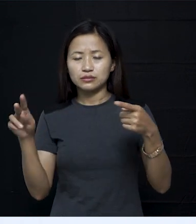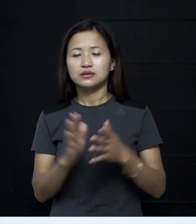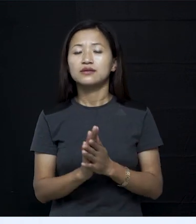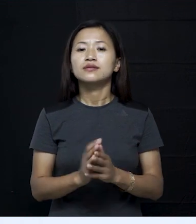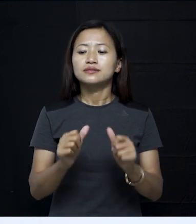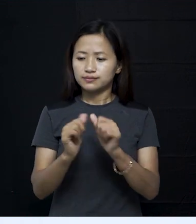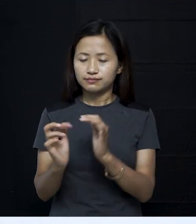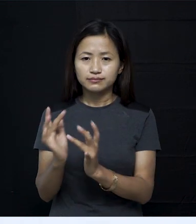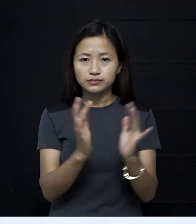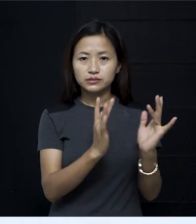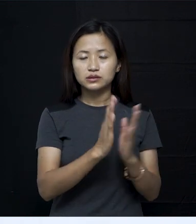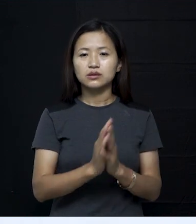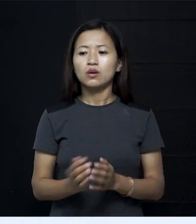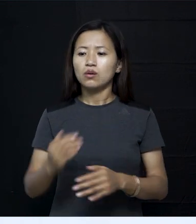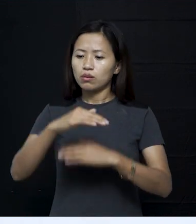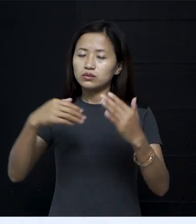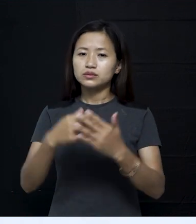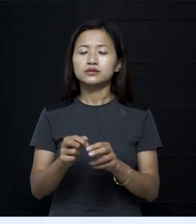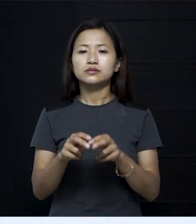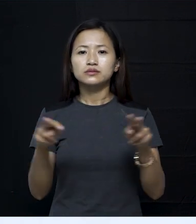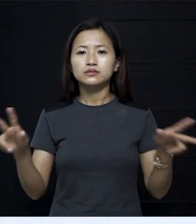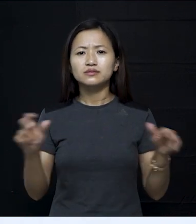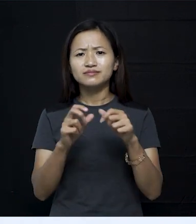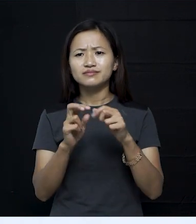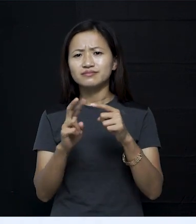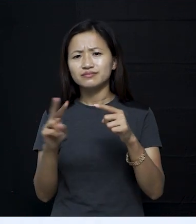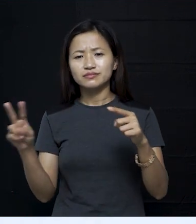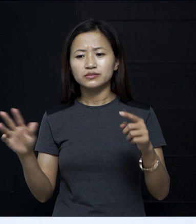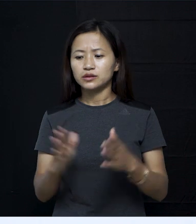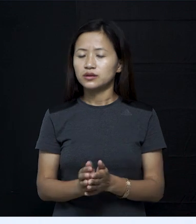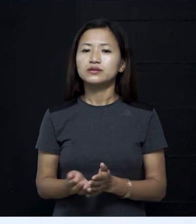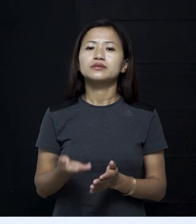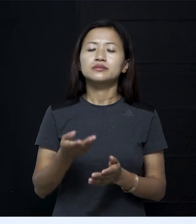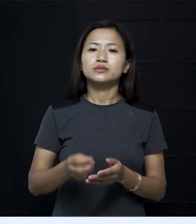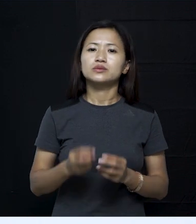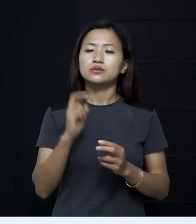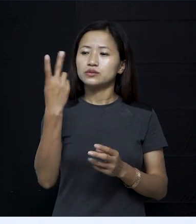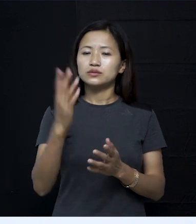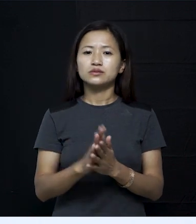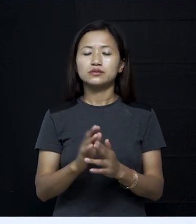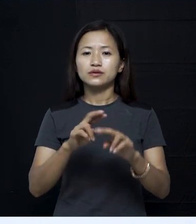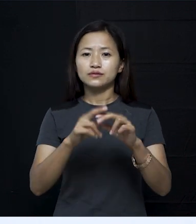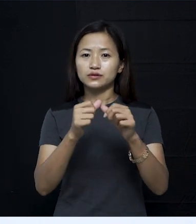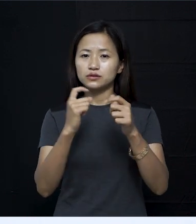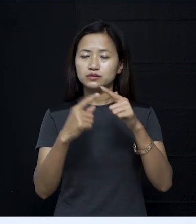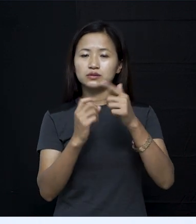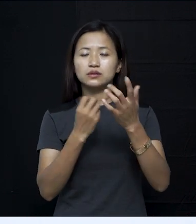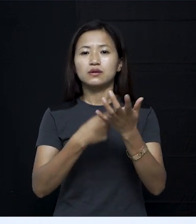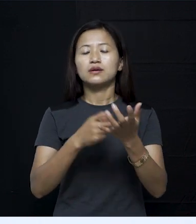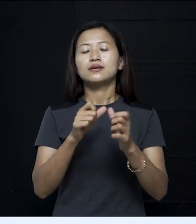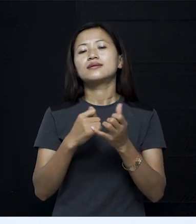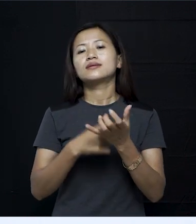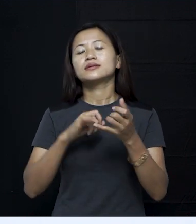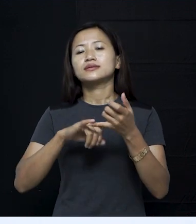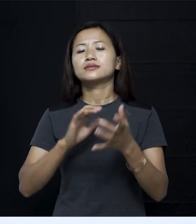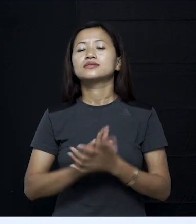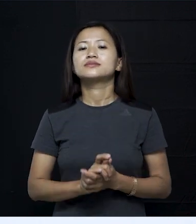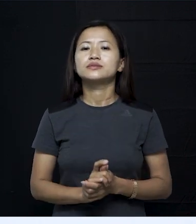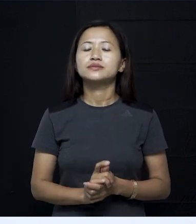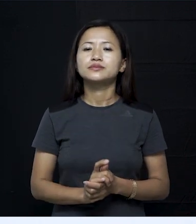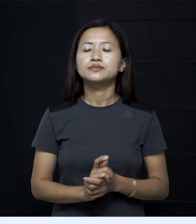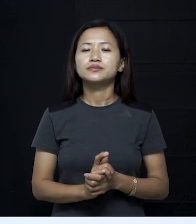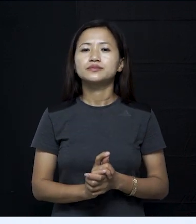agriculture, and all these different types, they again depend on two factors, okay. The agriculture, it